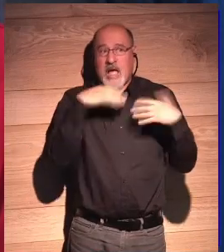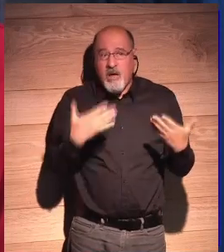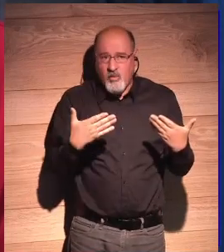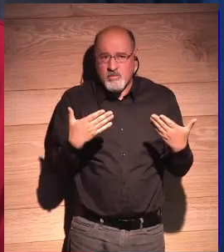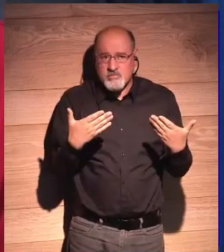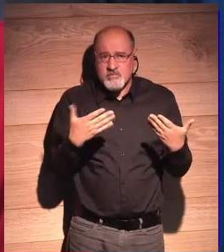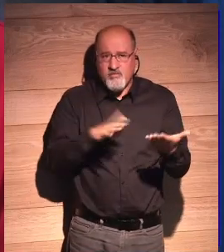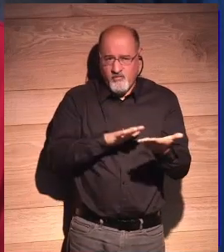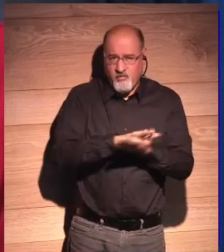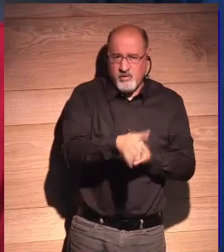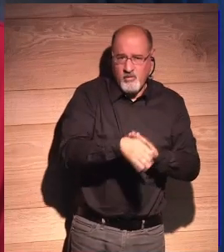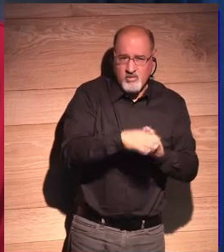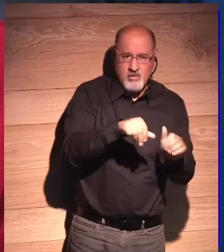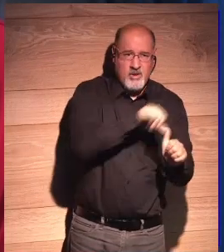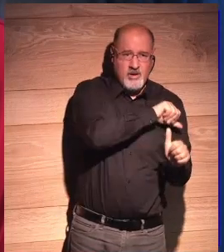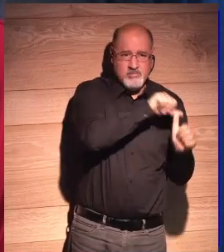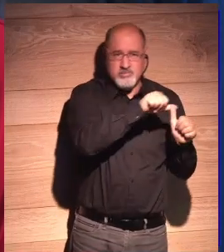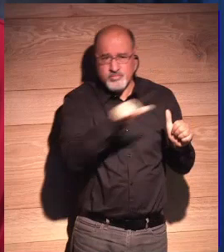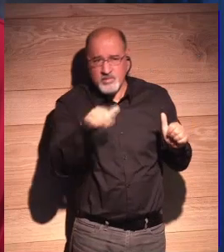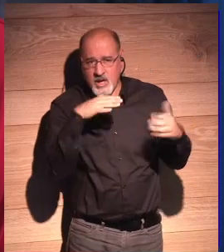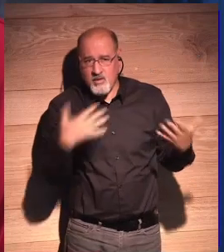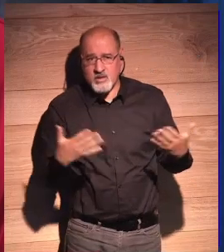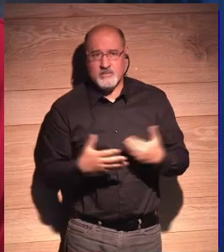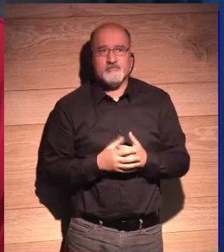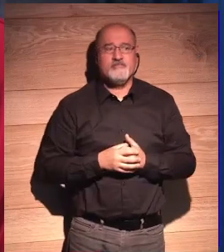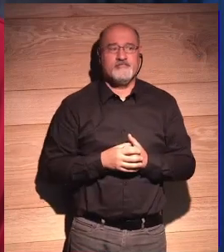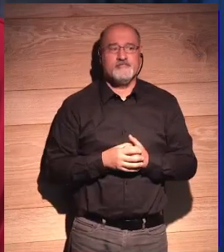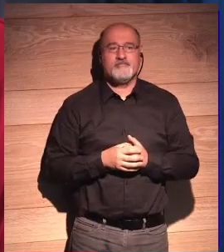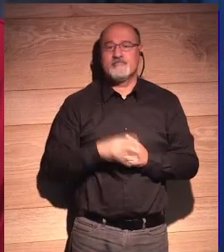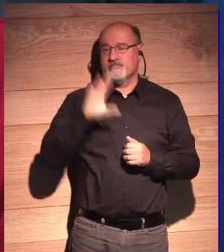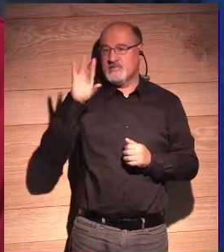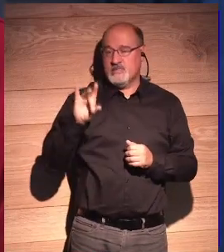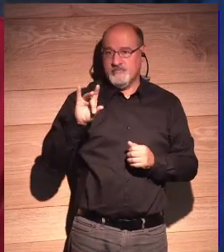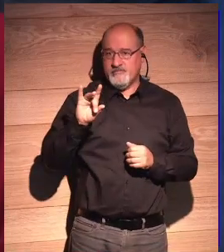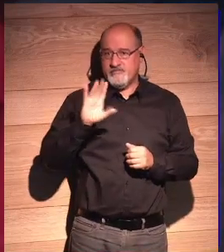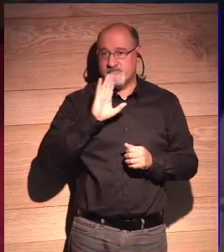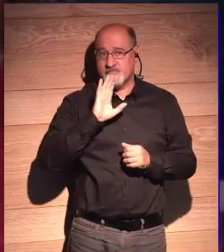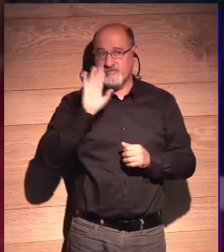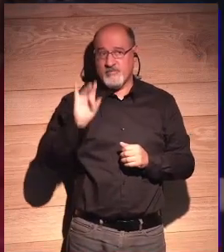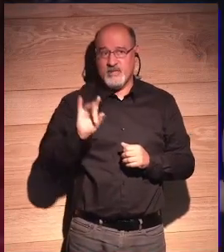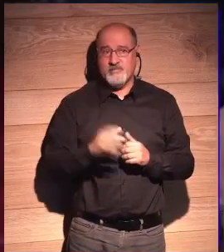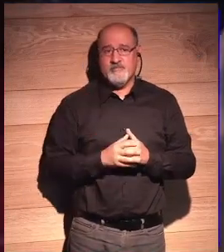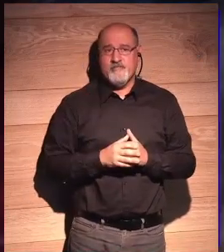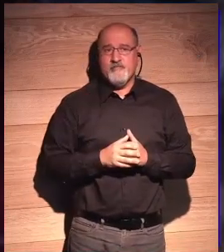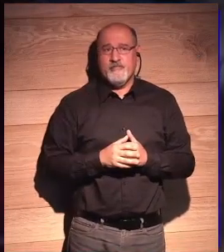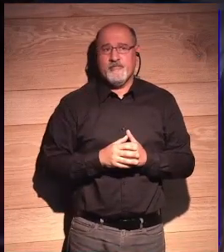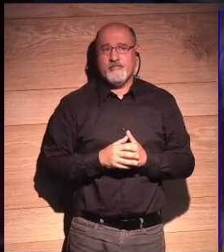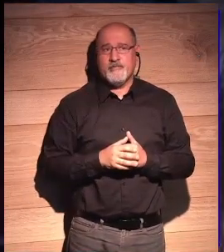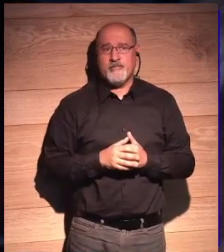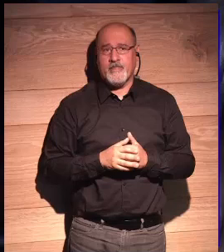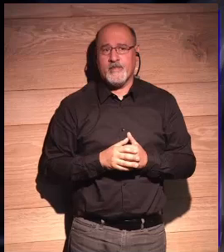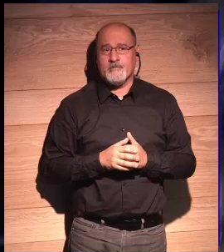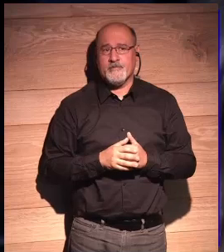visible from the early times until now, isn't it? Yeah, I mean, I grew up in